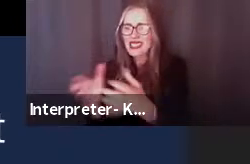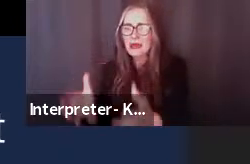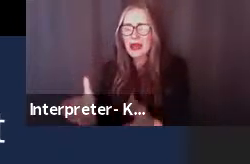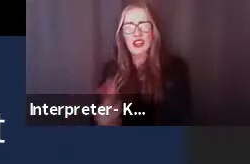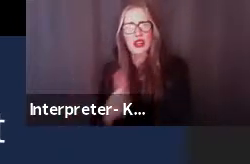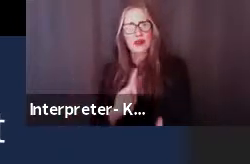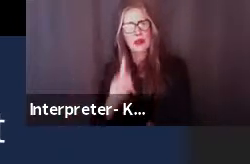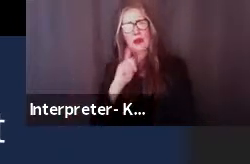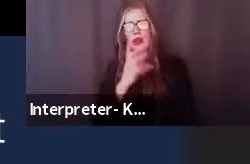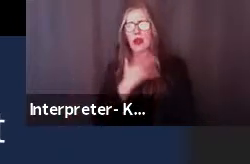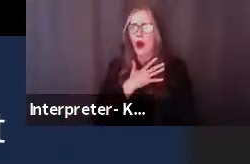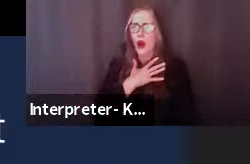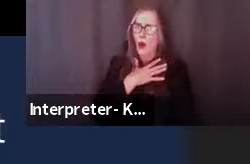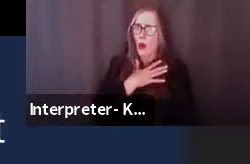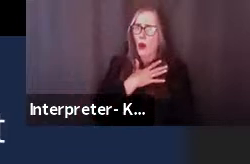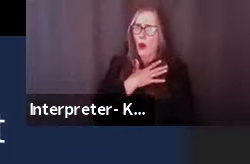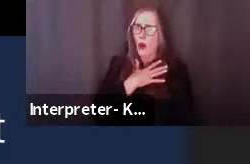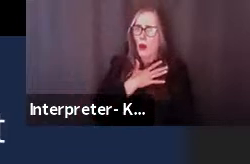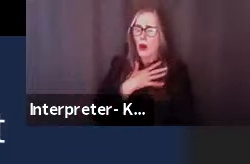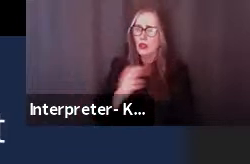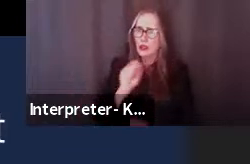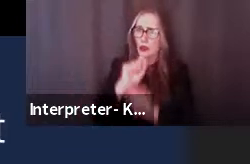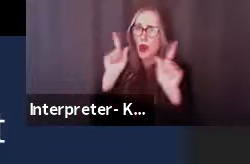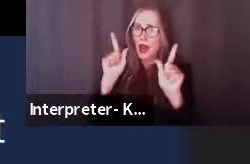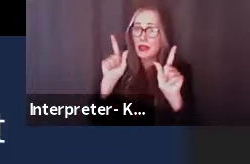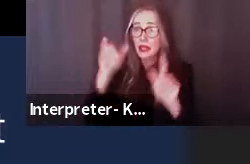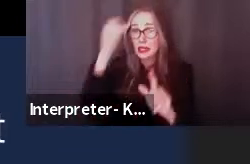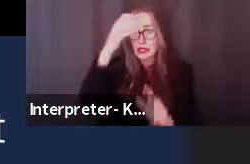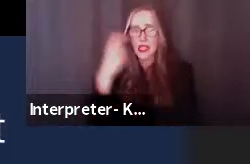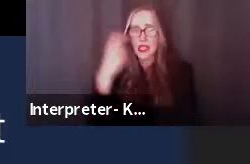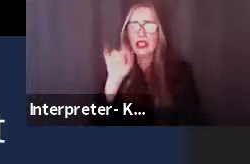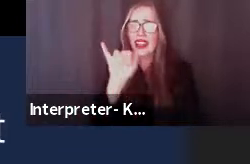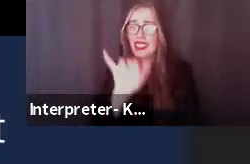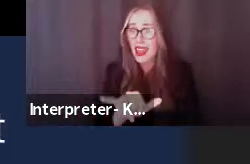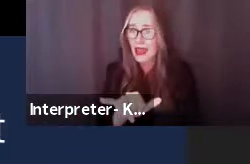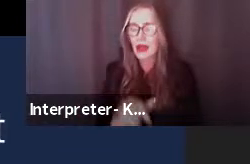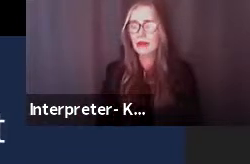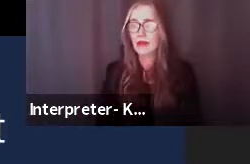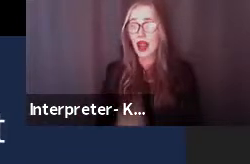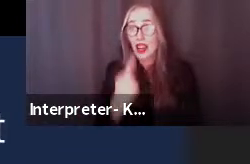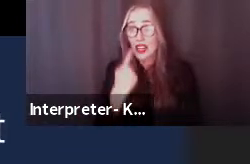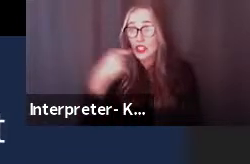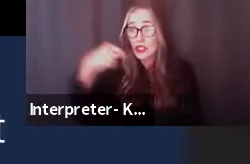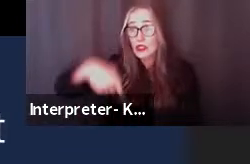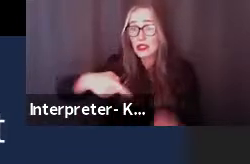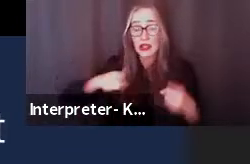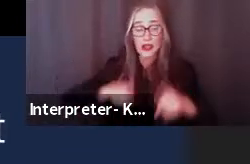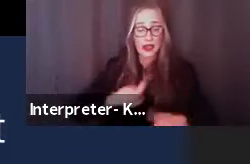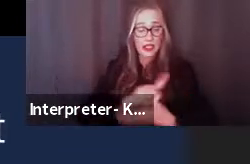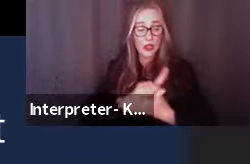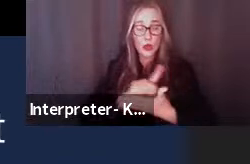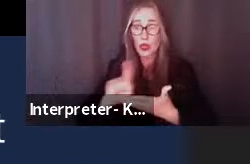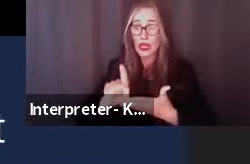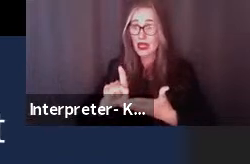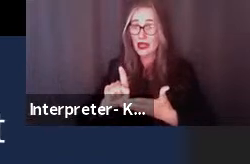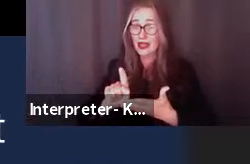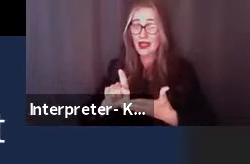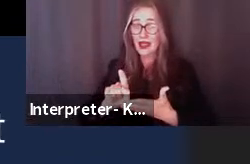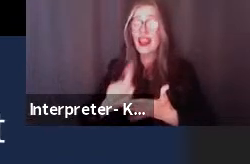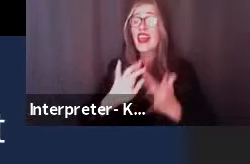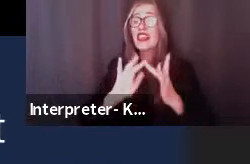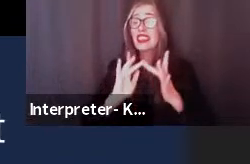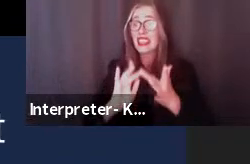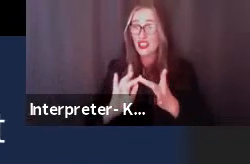it catches the attentions of scholars and just this week that and if there was um a headline on the internet and the